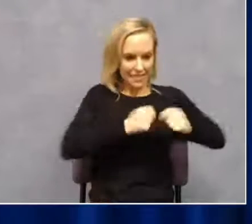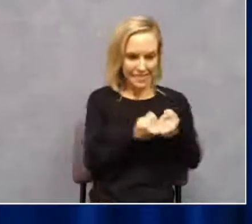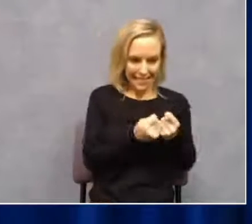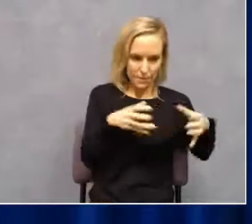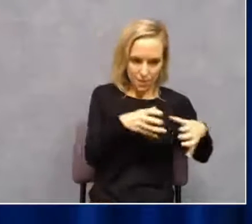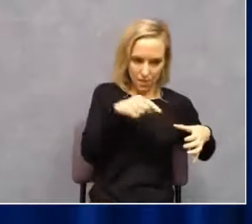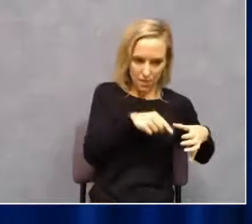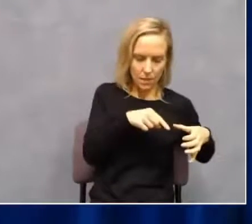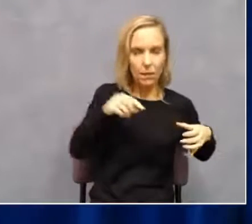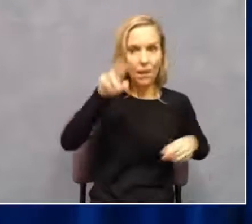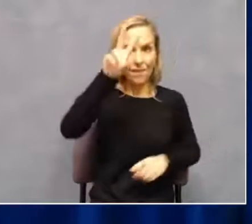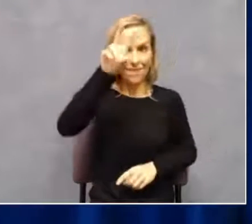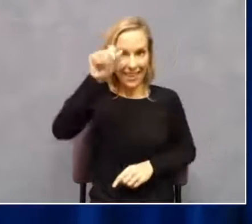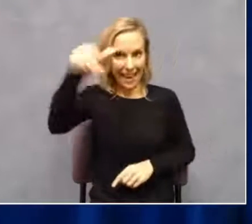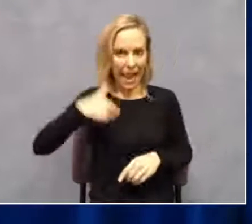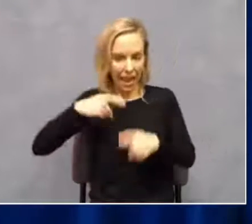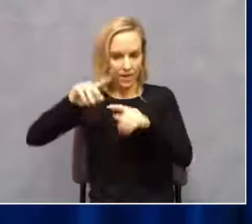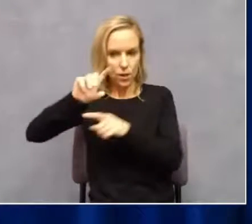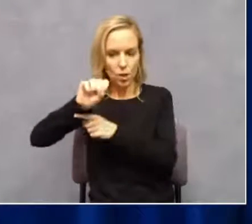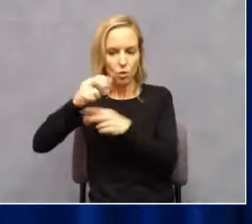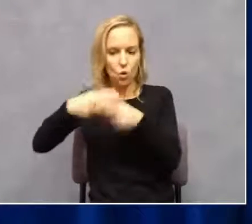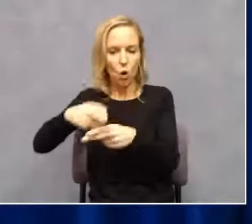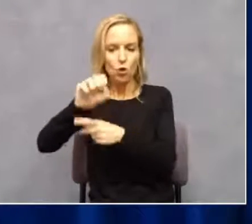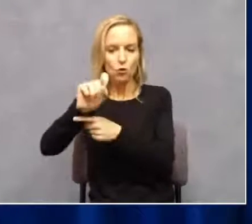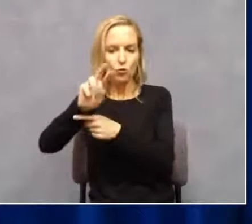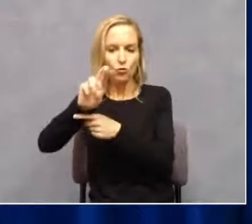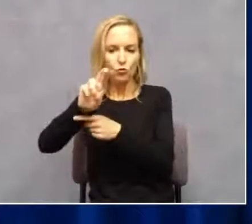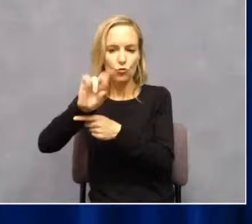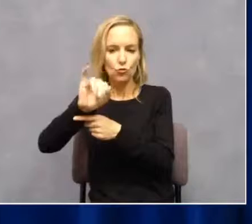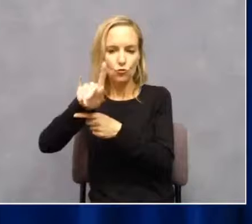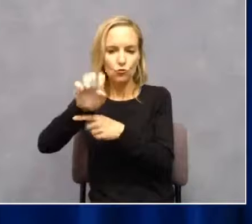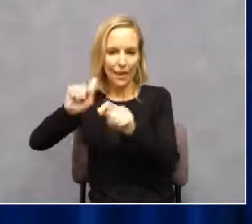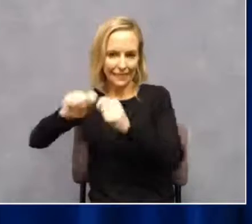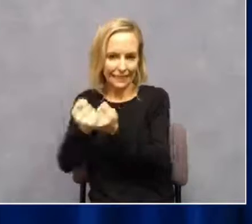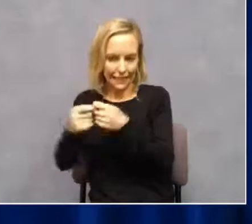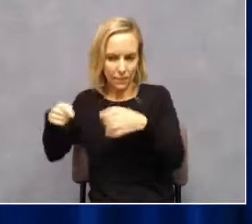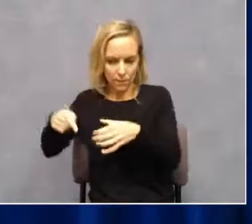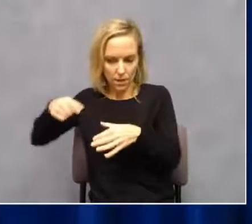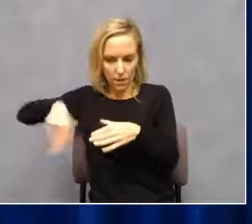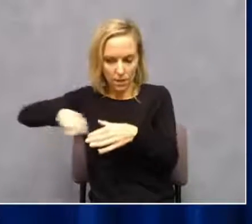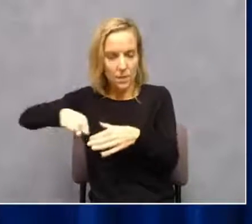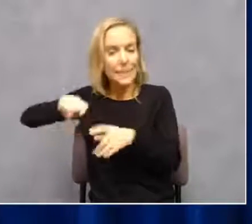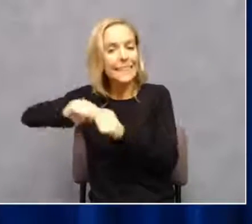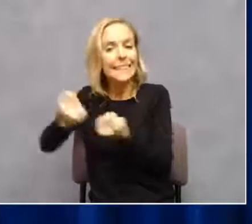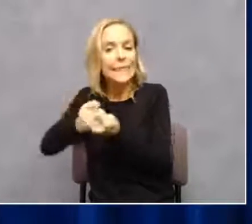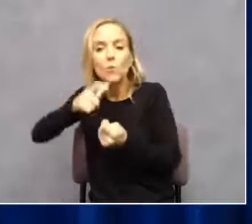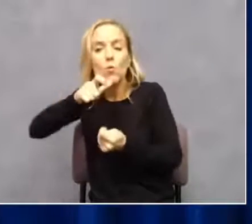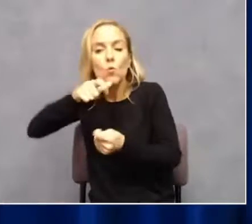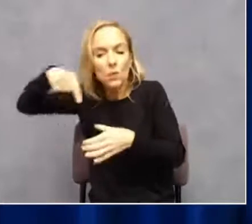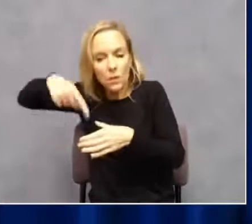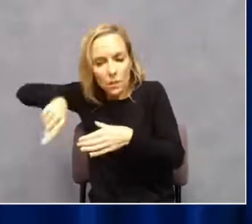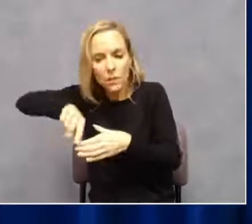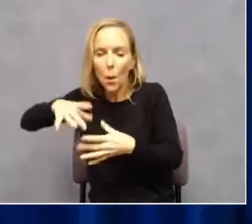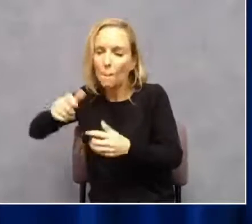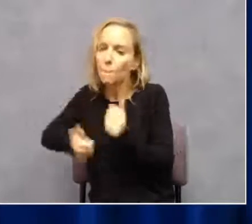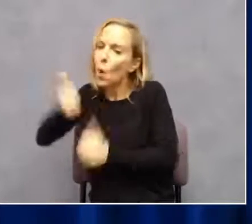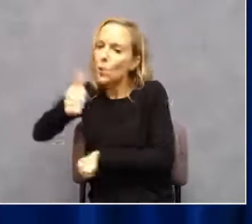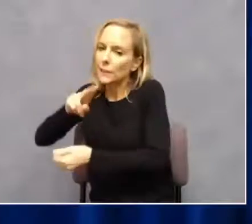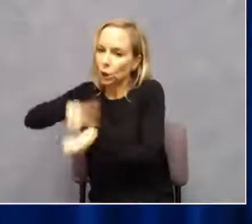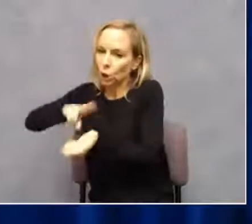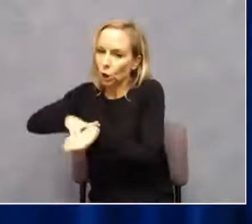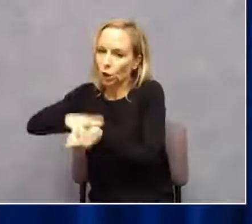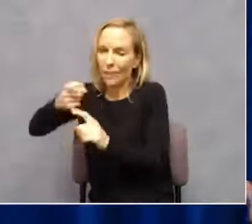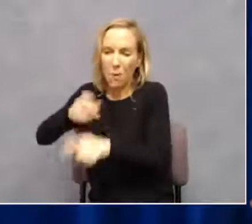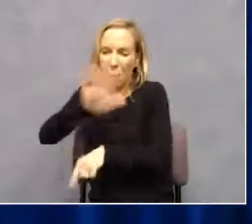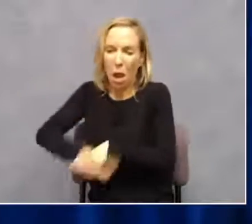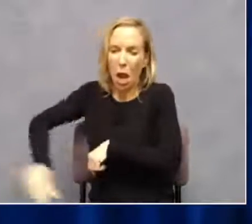strike teams too, and they're very impressive. They're primarily nurses, and they come from all across the country. So